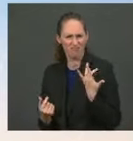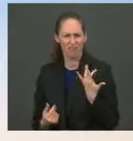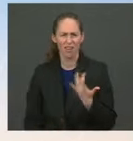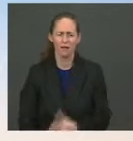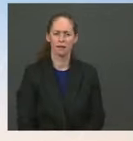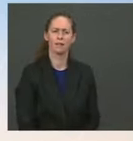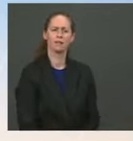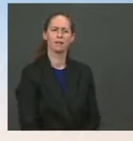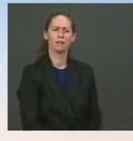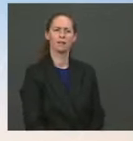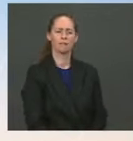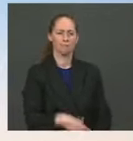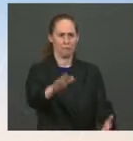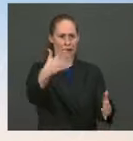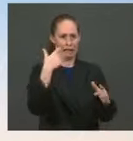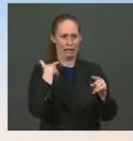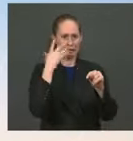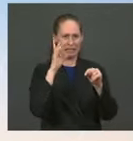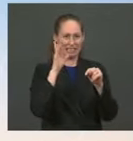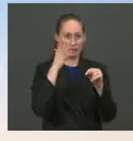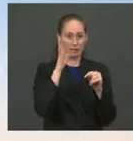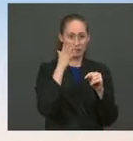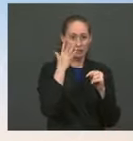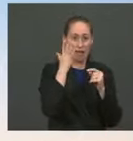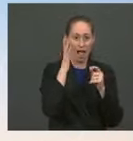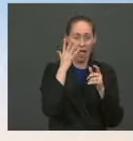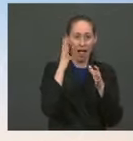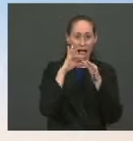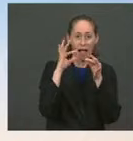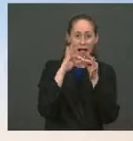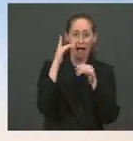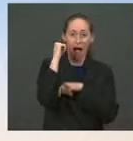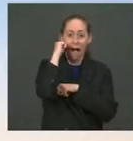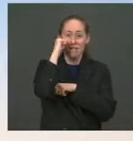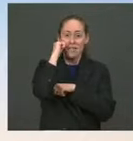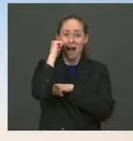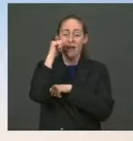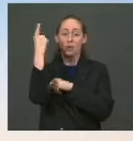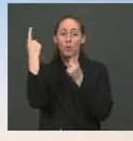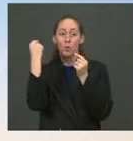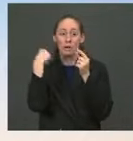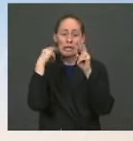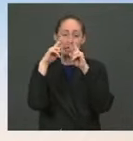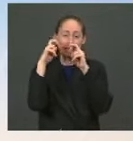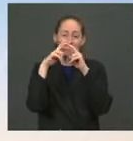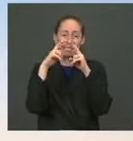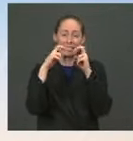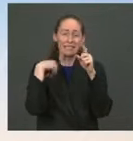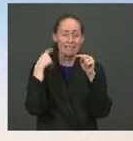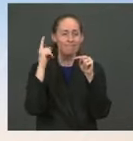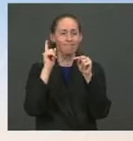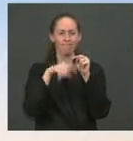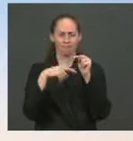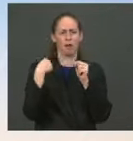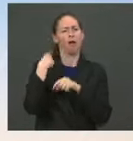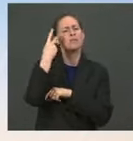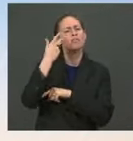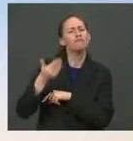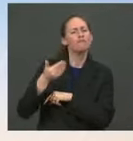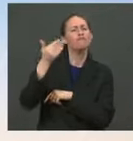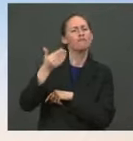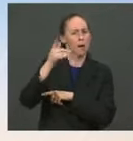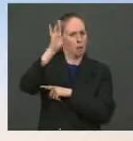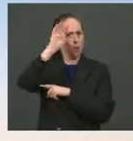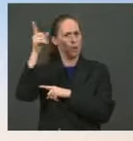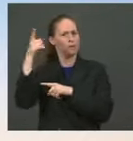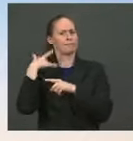every aspect of the president's day. He meets regularly with his National Security Council and advisors. Some meetings